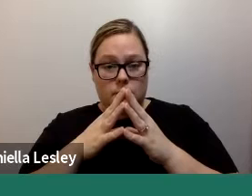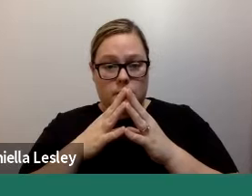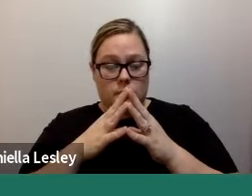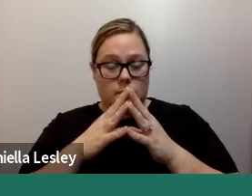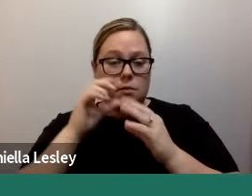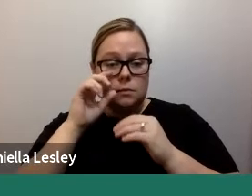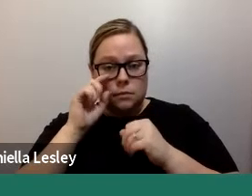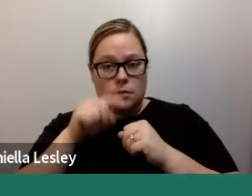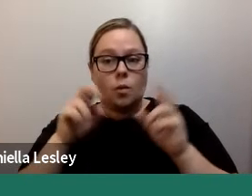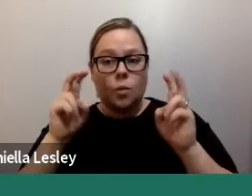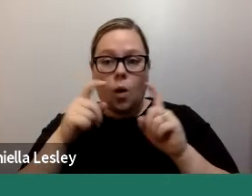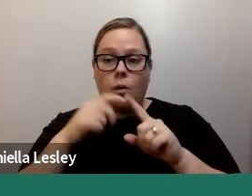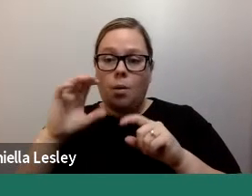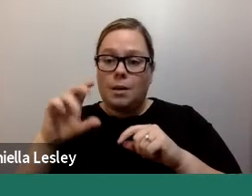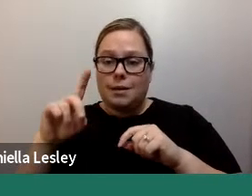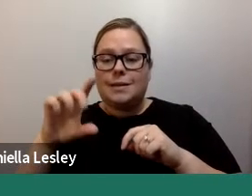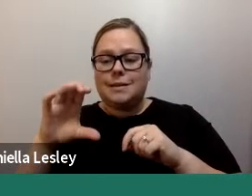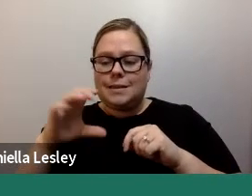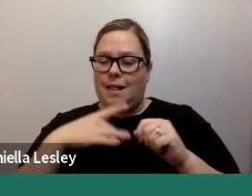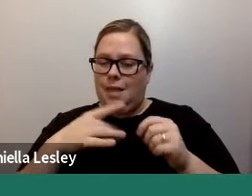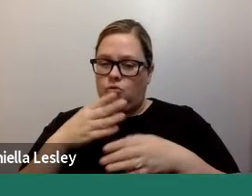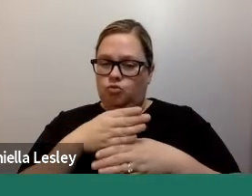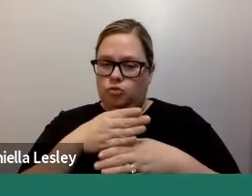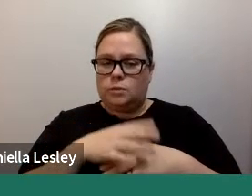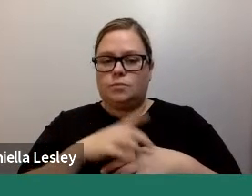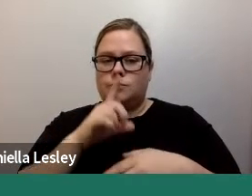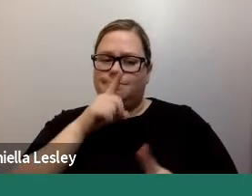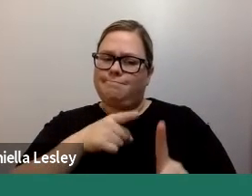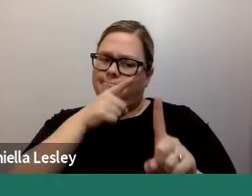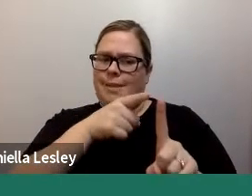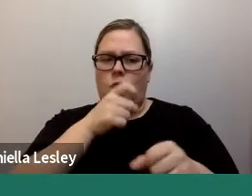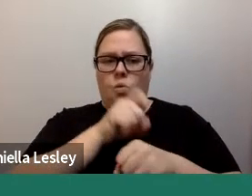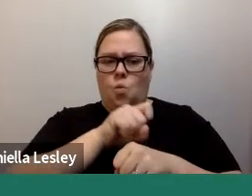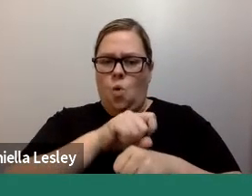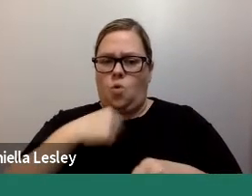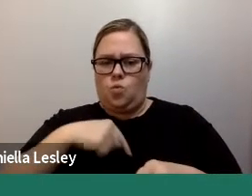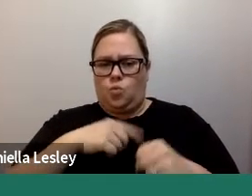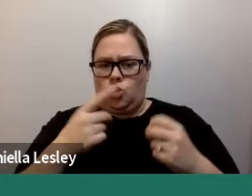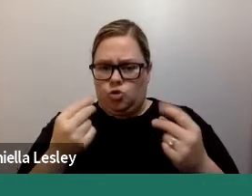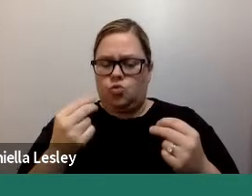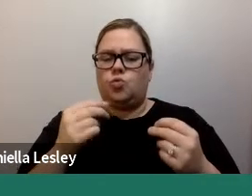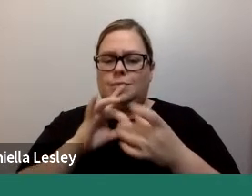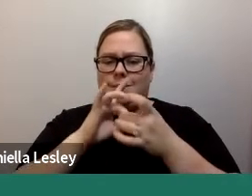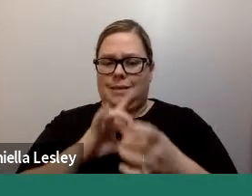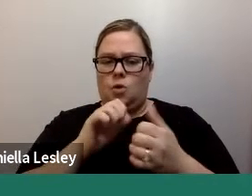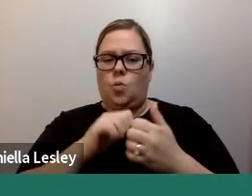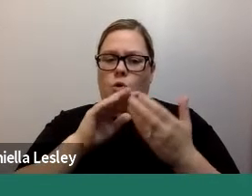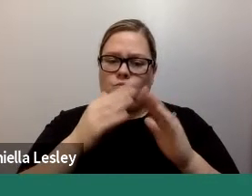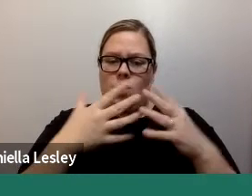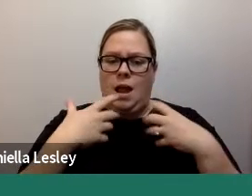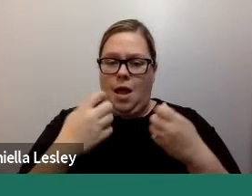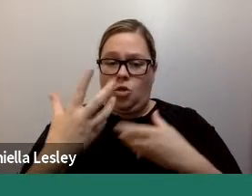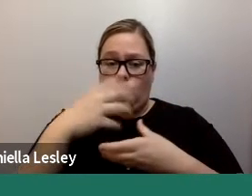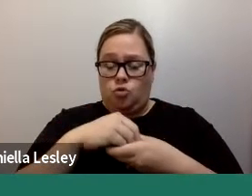So this is a quote from CDC that I like to share. It really drives the work that we do in NCPAD related to community health inclusion. And it's